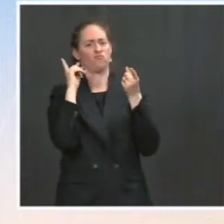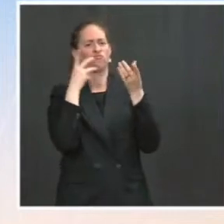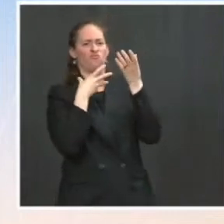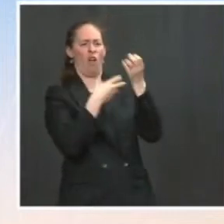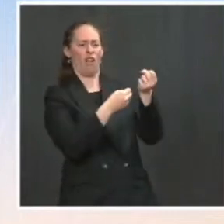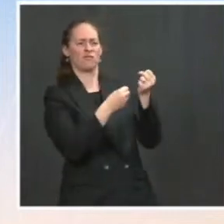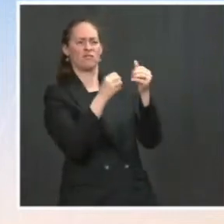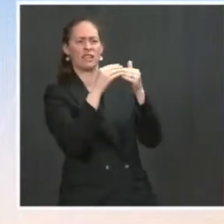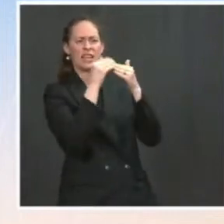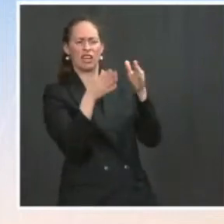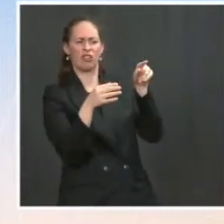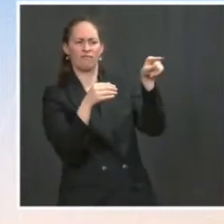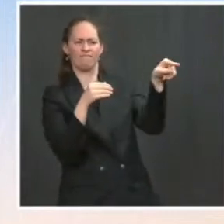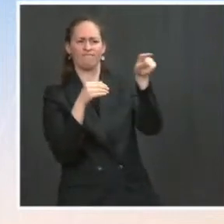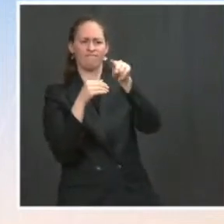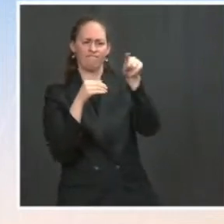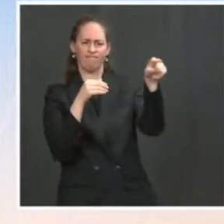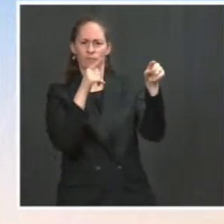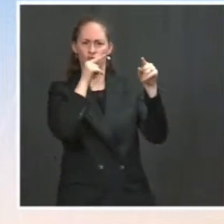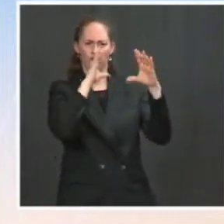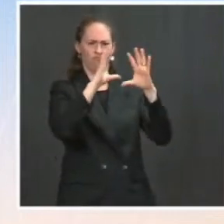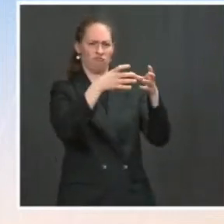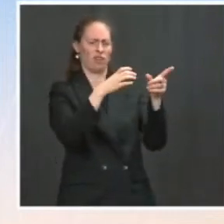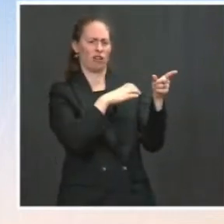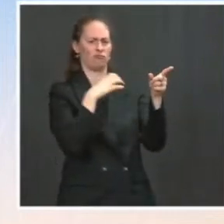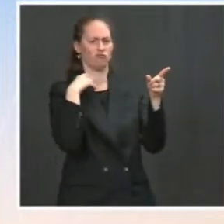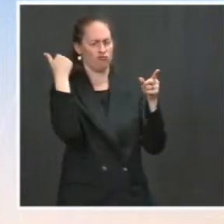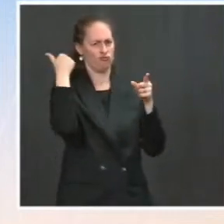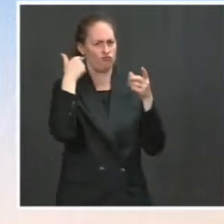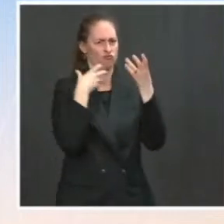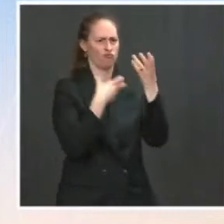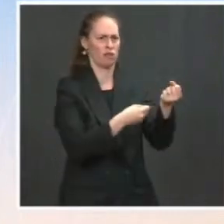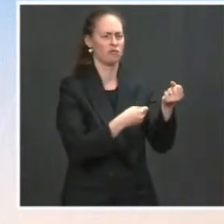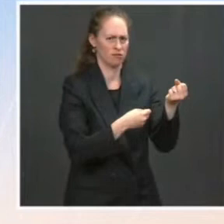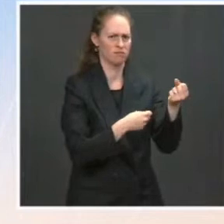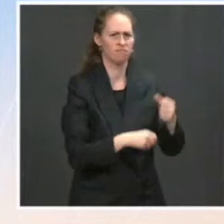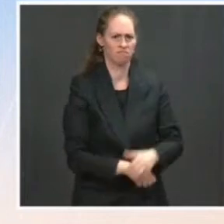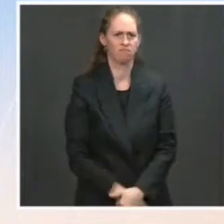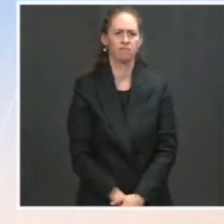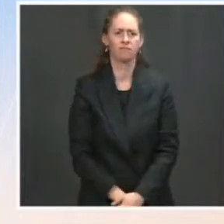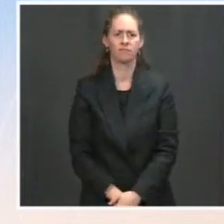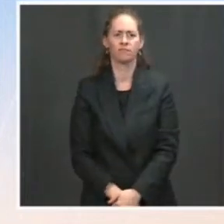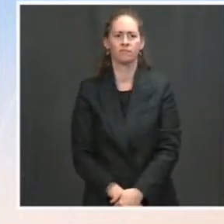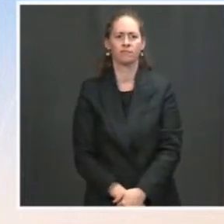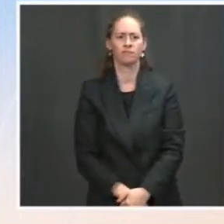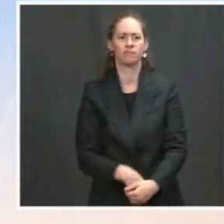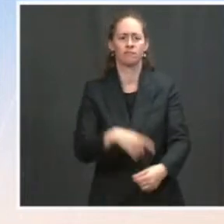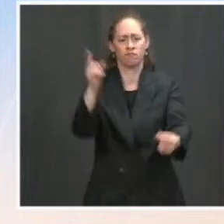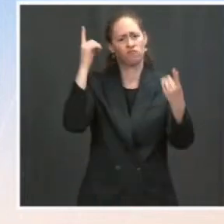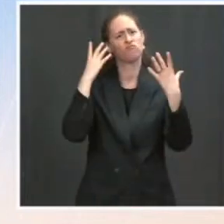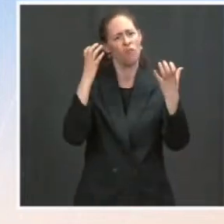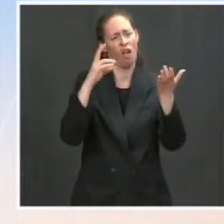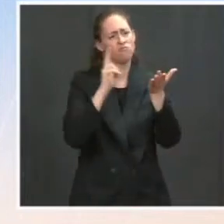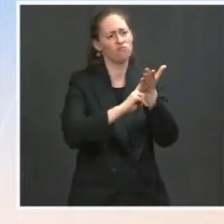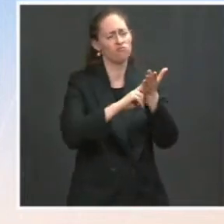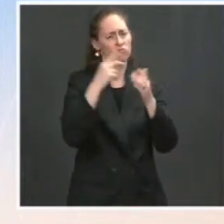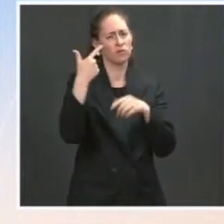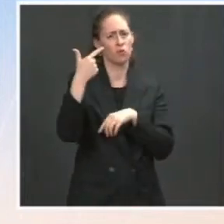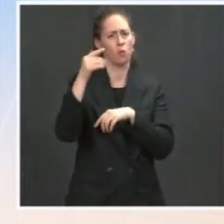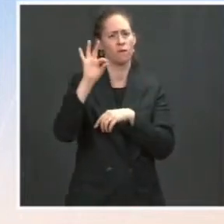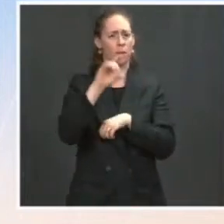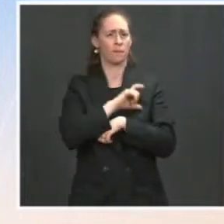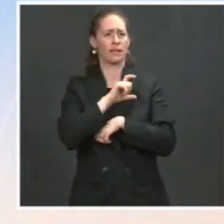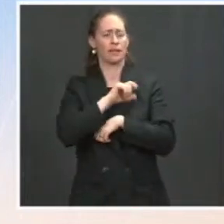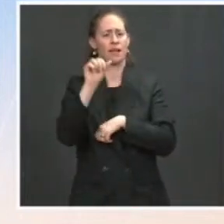Booker, but his focus is on his hope that he can sign the George Floyd Justice and Policing Act into law on